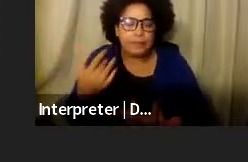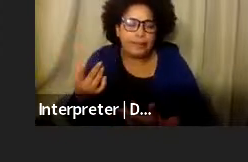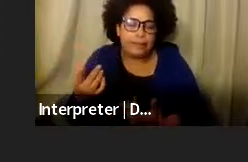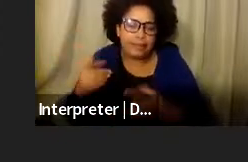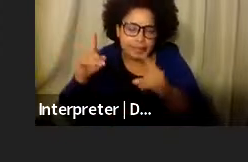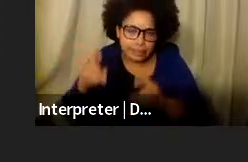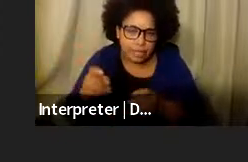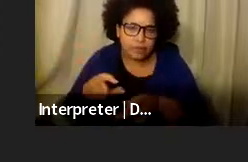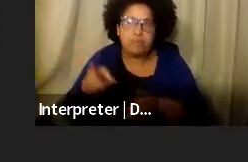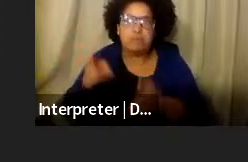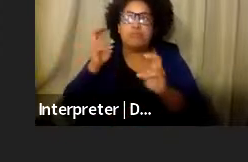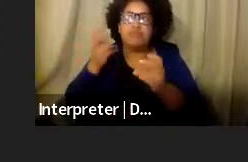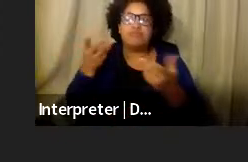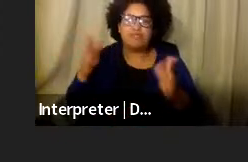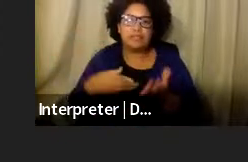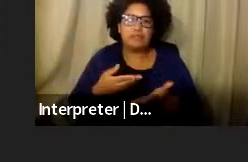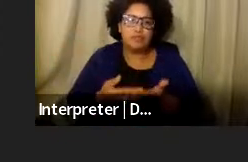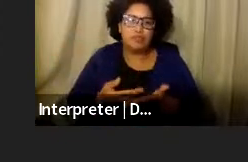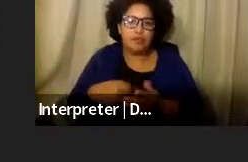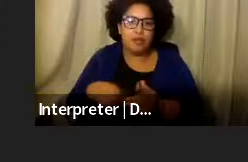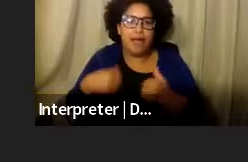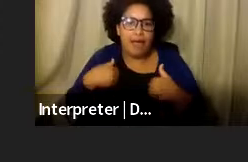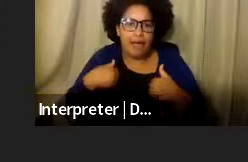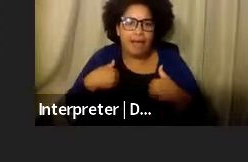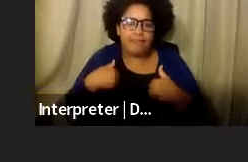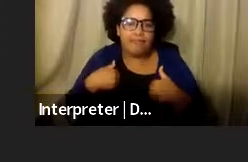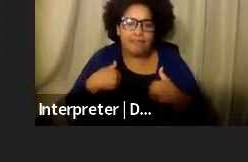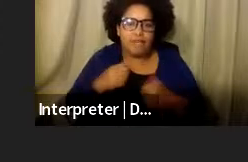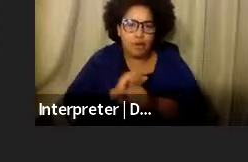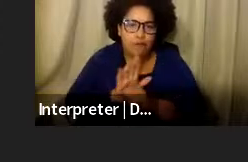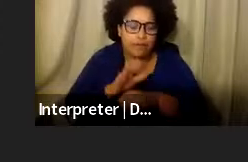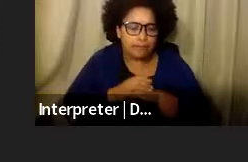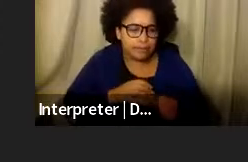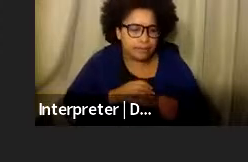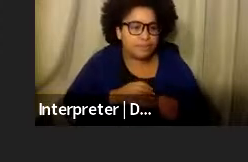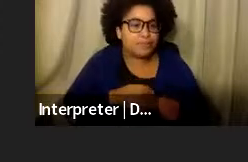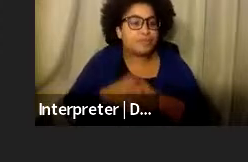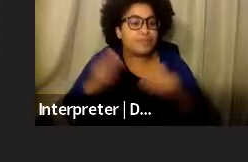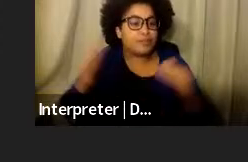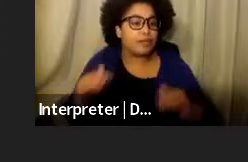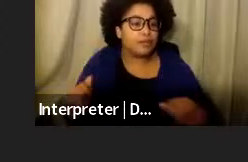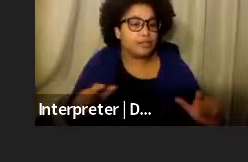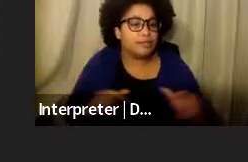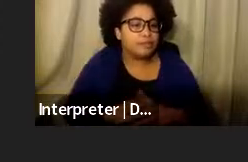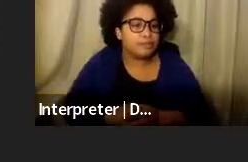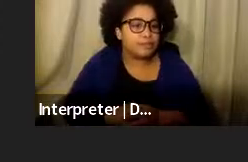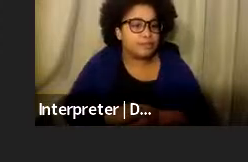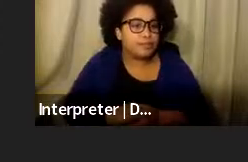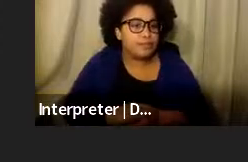test to have higher positivity overall. Next slide.